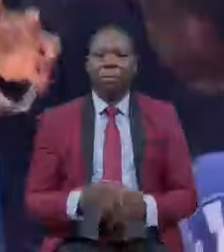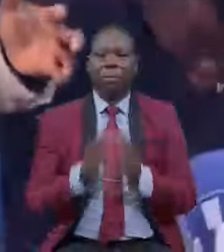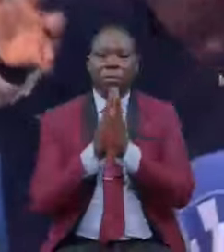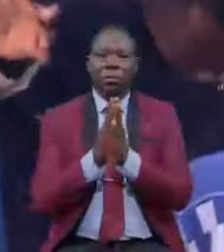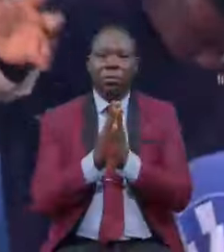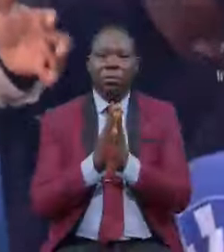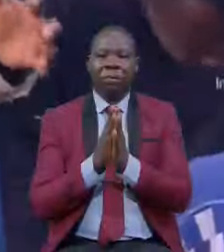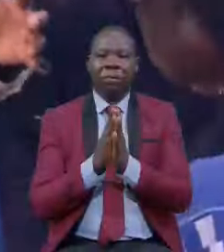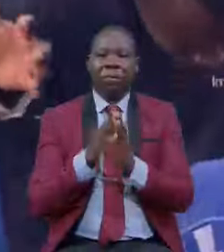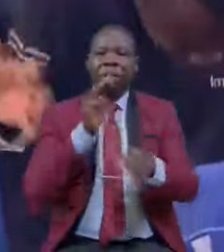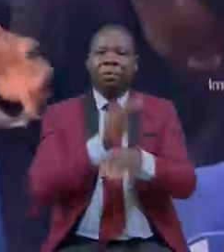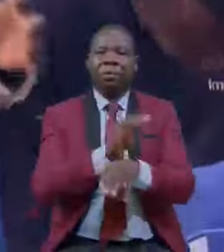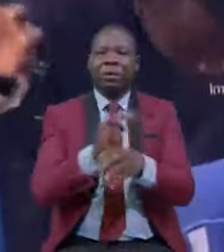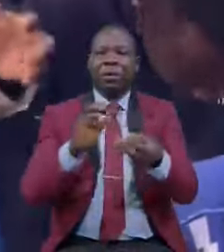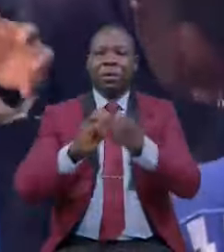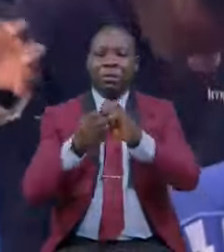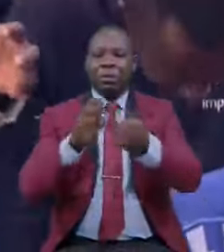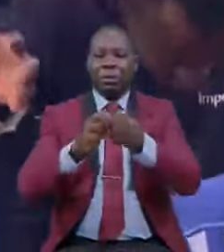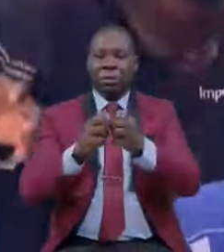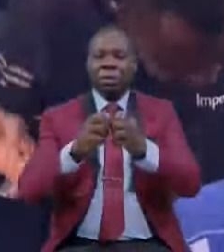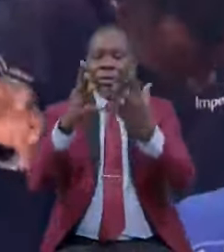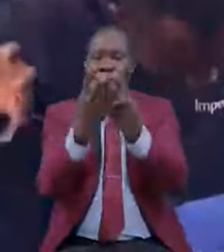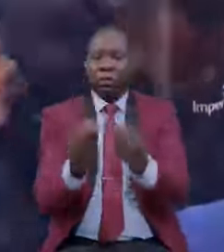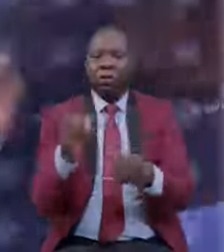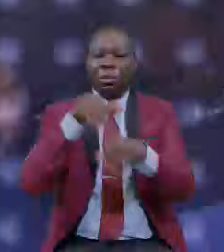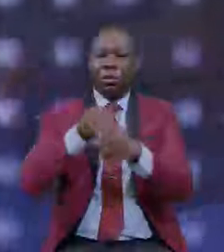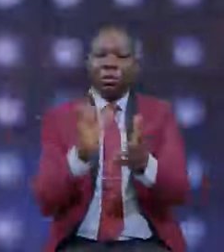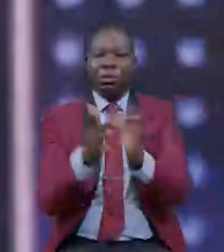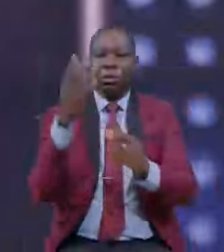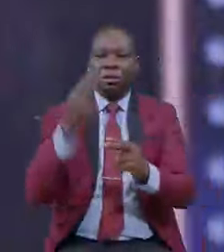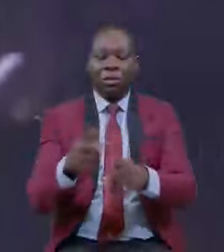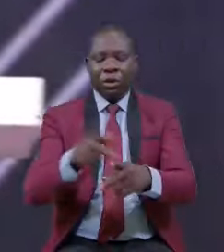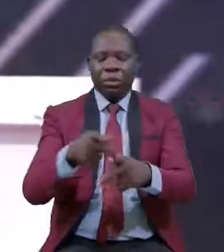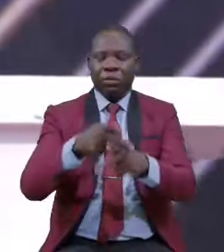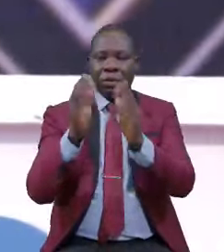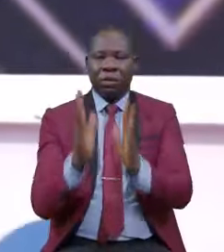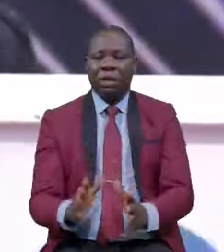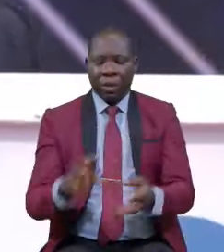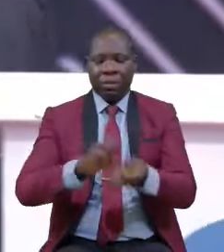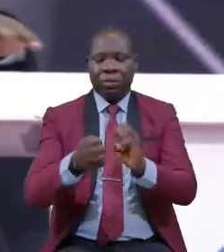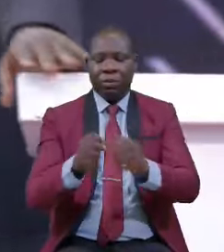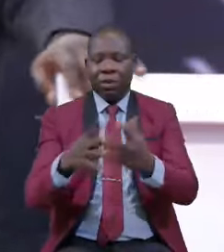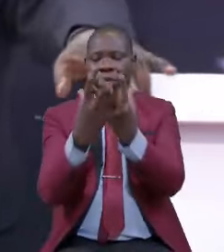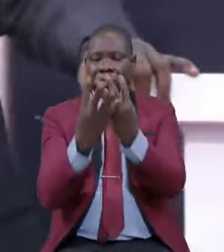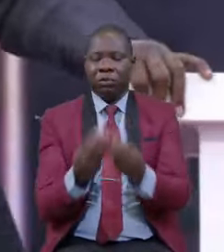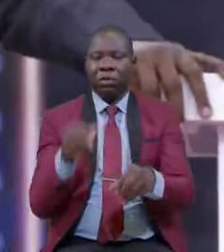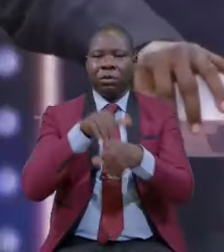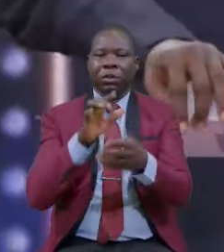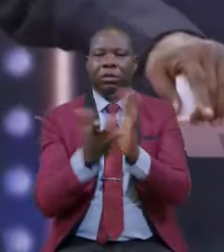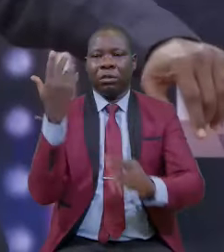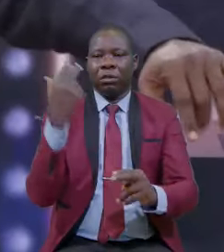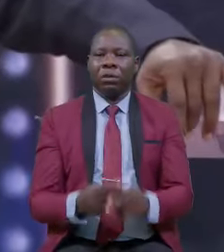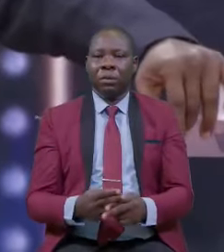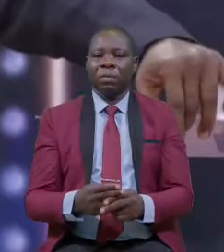Ministerial problem solved. Professional problem solved. This